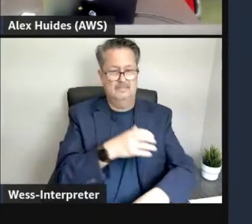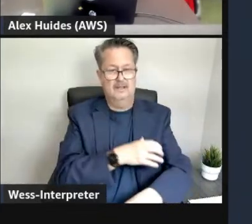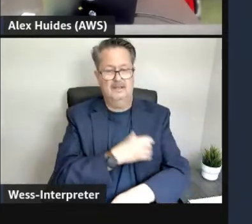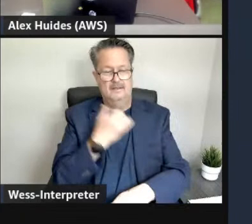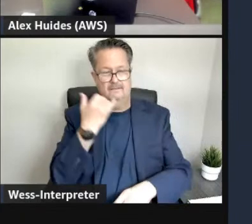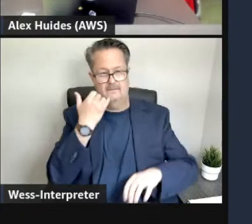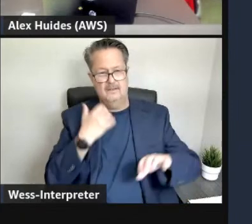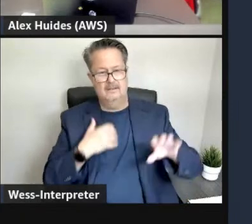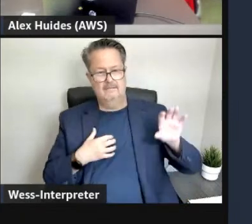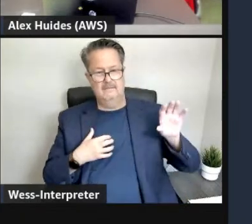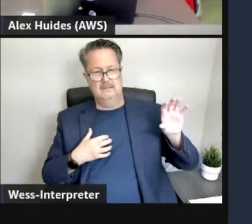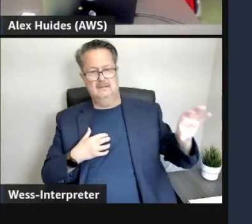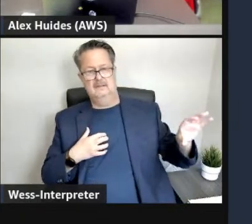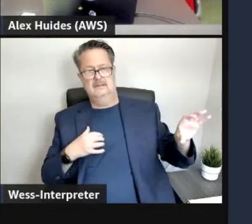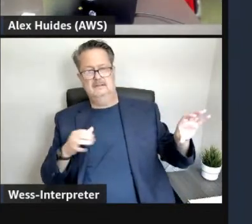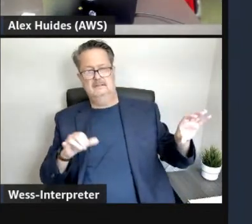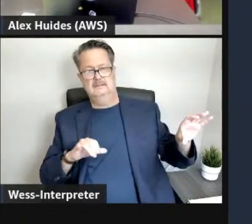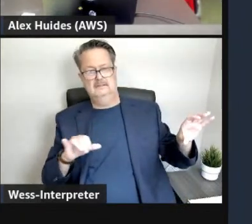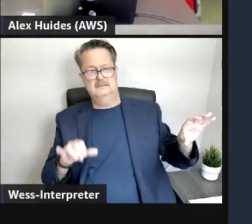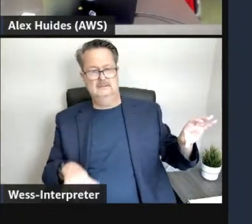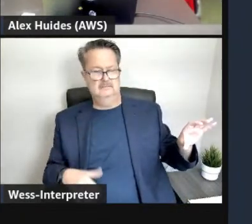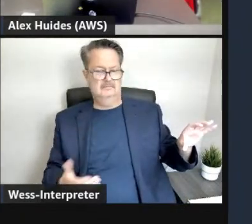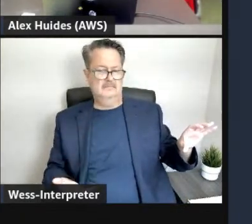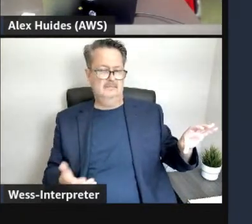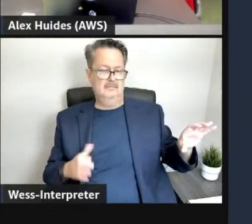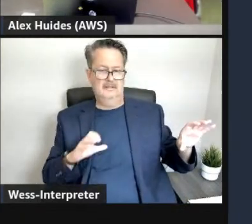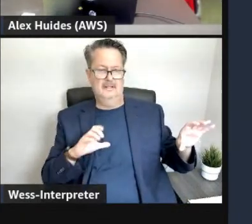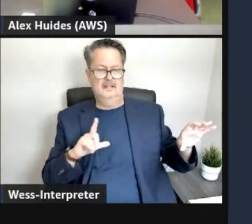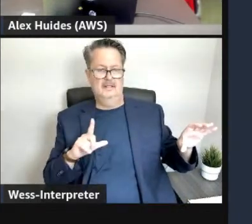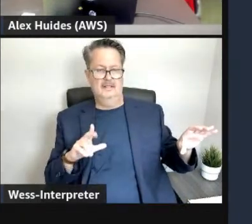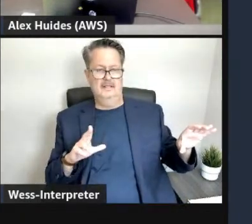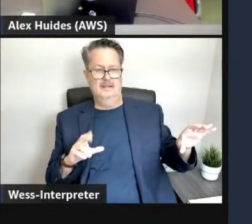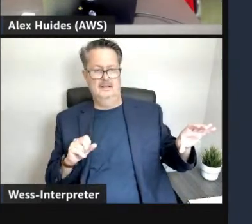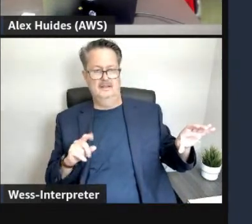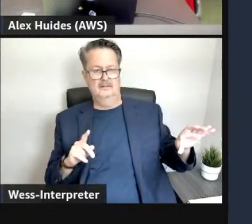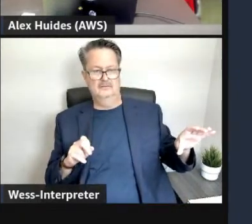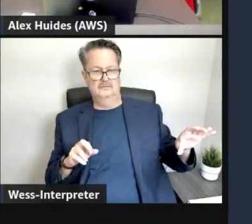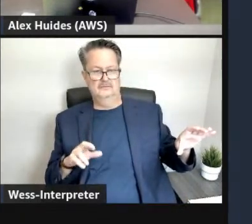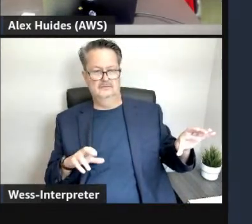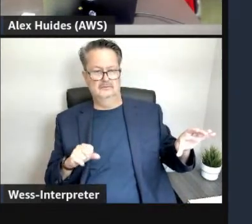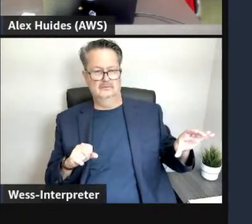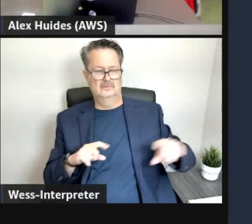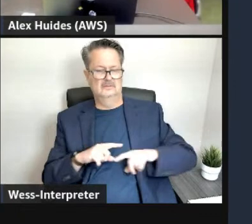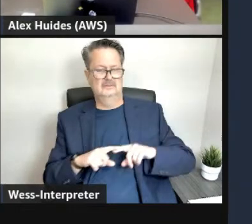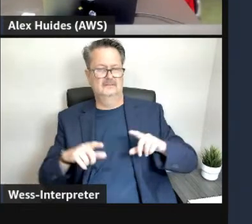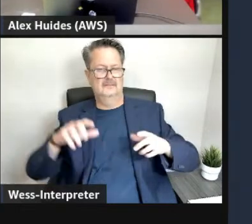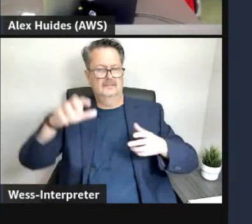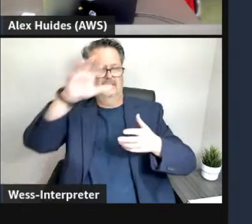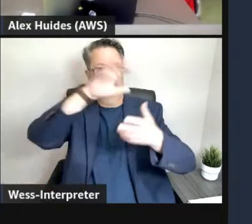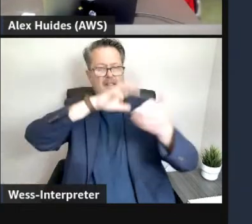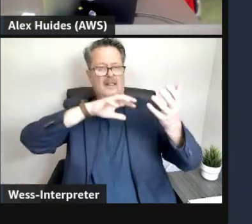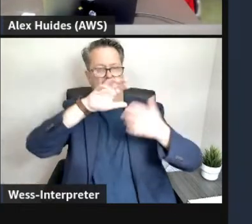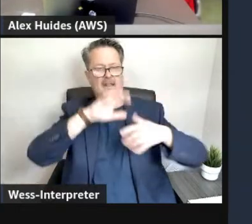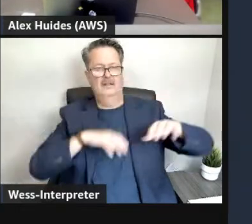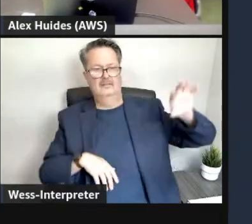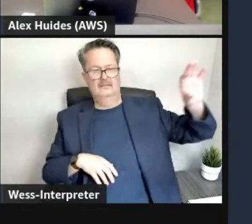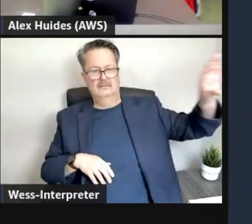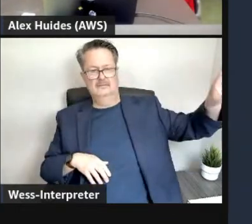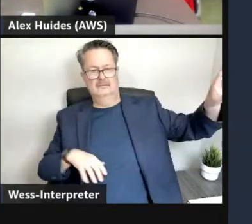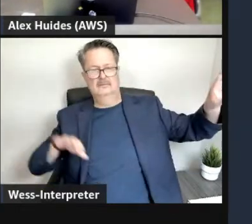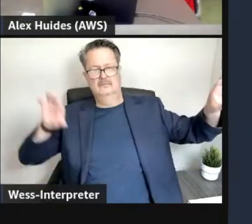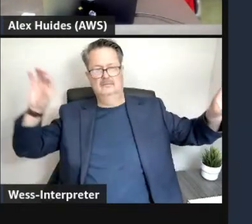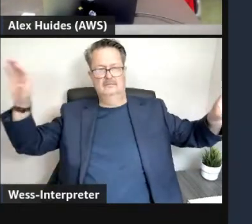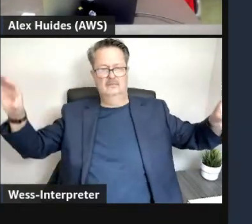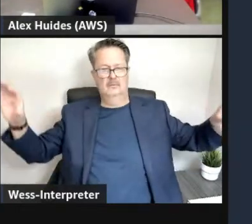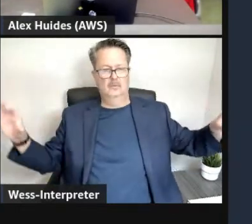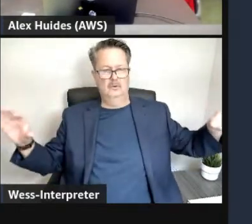distributed systems, you might have your clusters which are located in different areas of the cloud. And so you want to connect them together. And